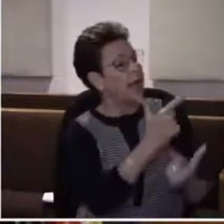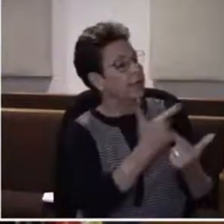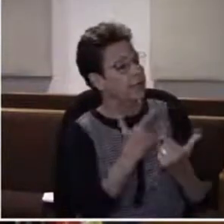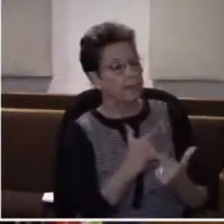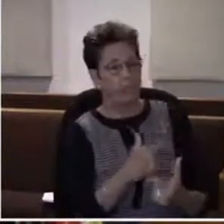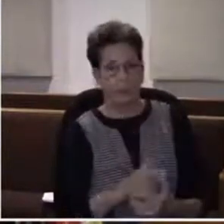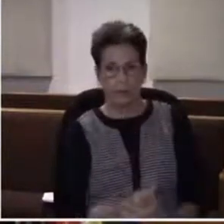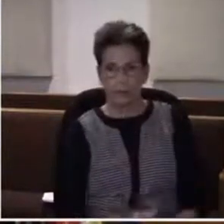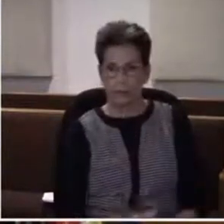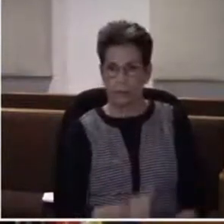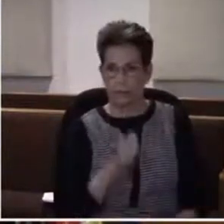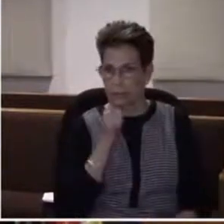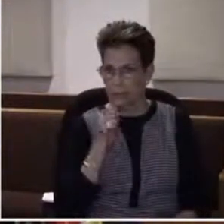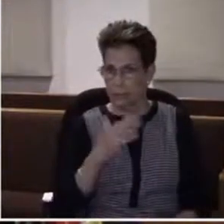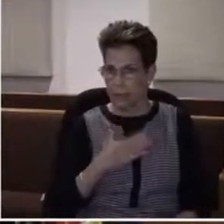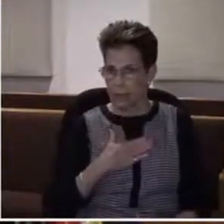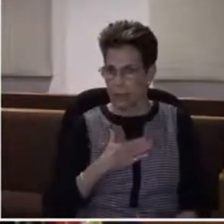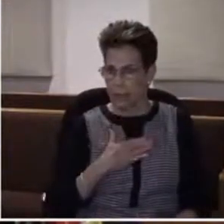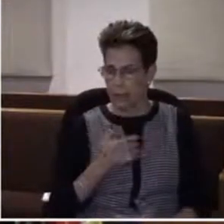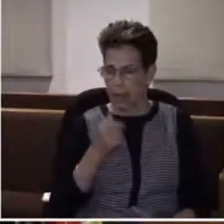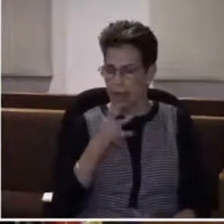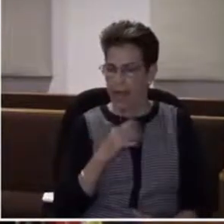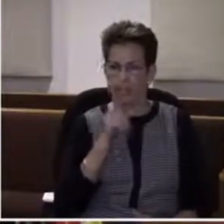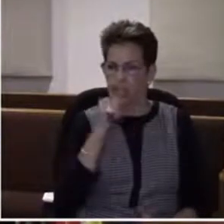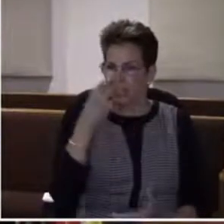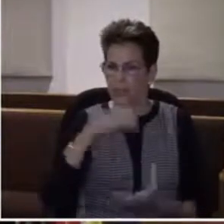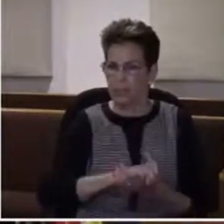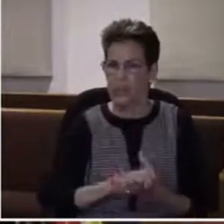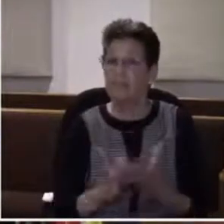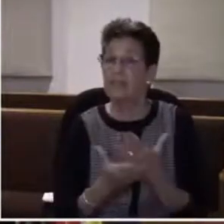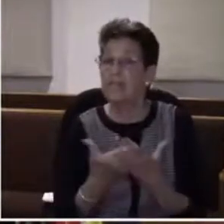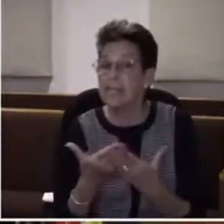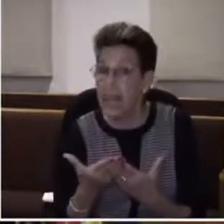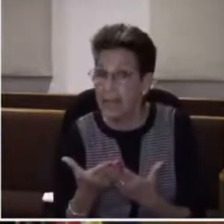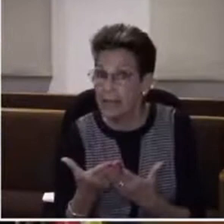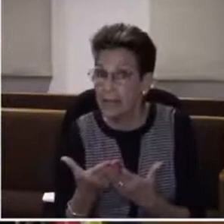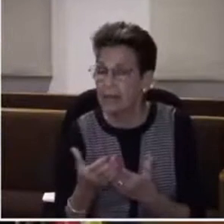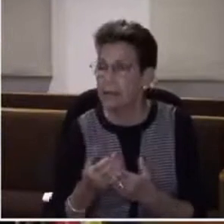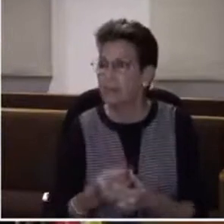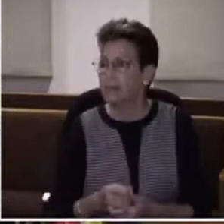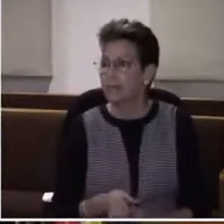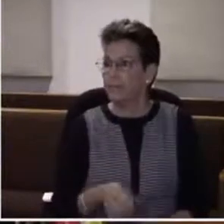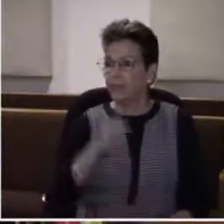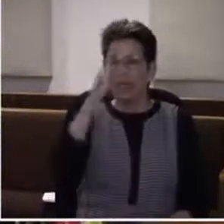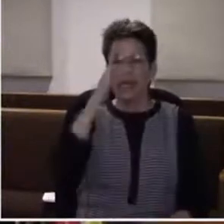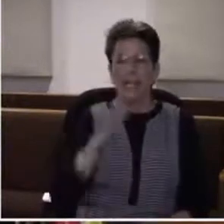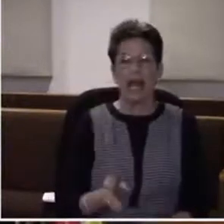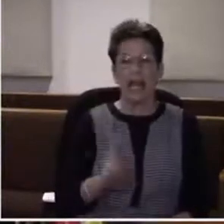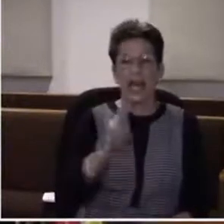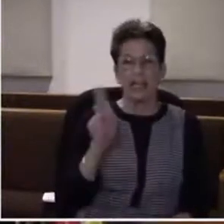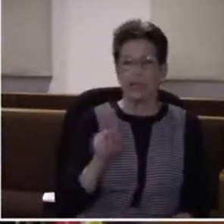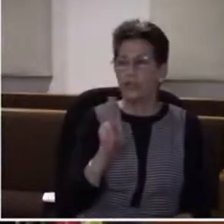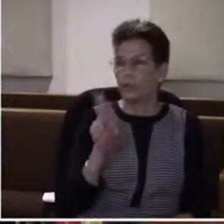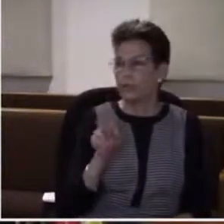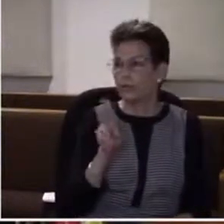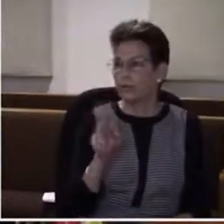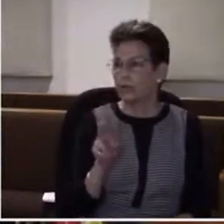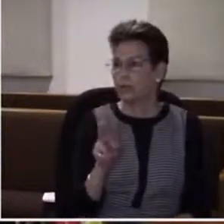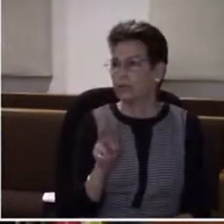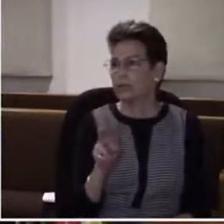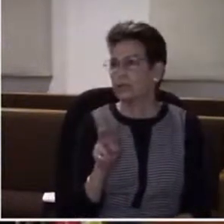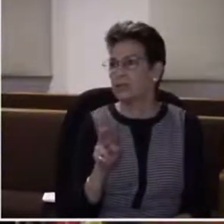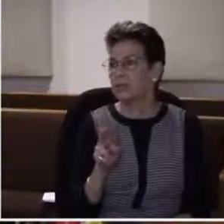have the denial of the Lord there. But the widow of Zarephath would say that God used the sourness of